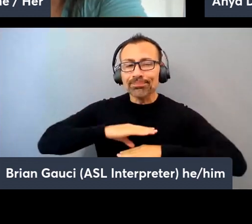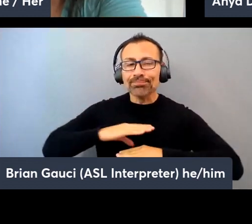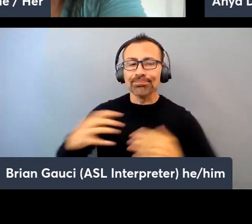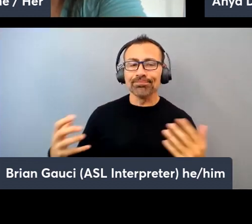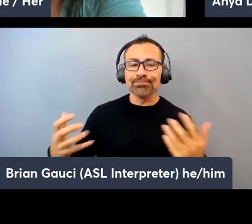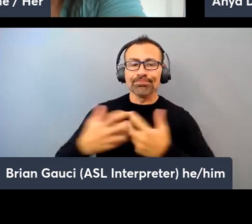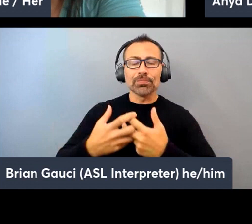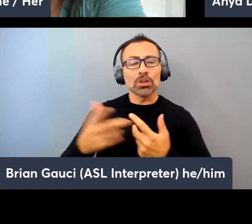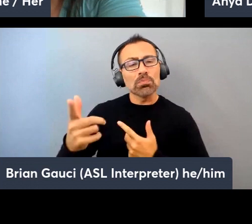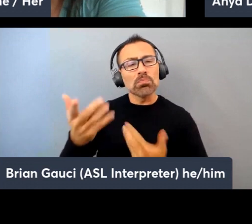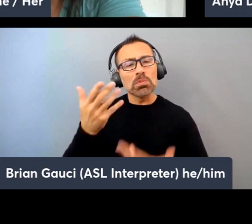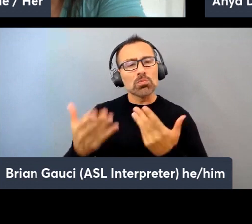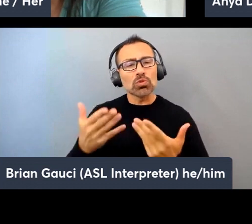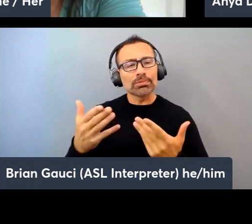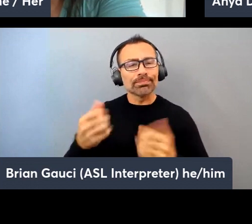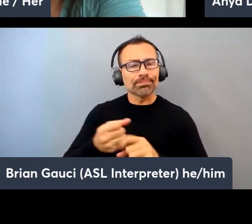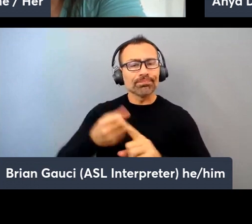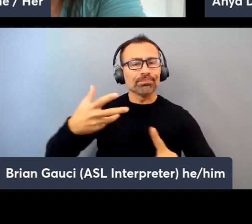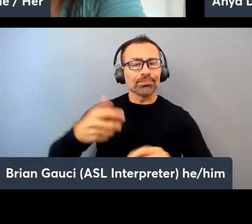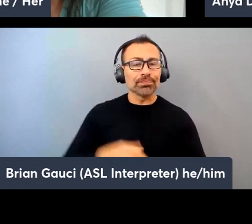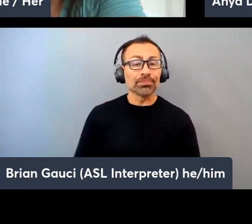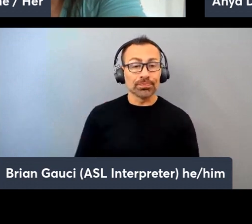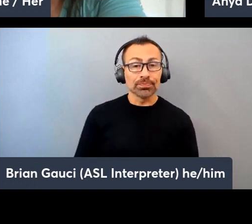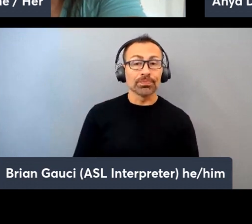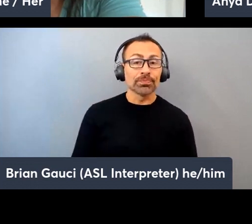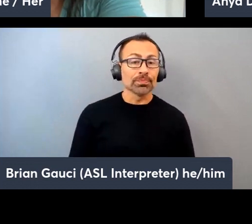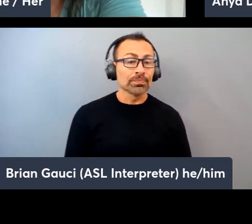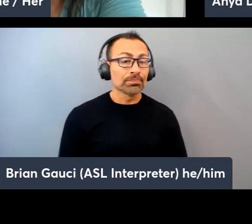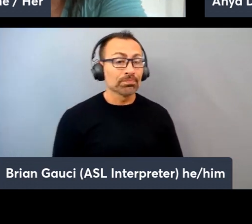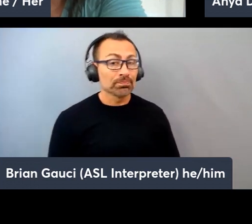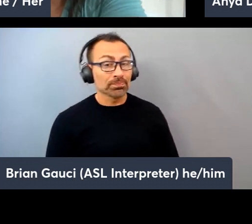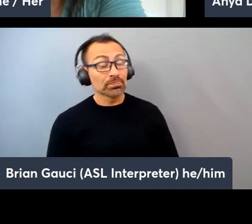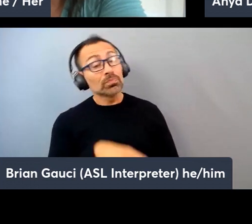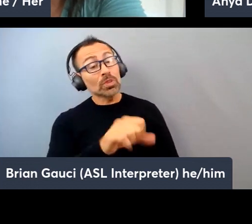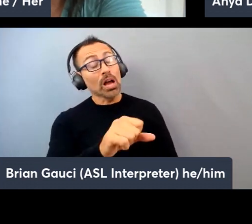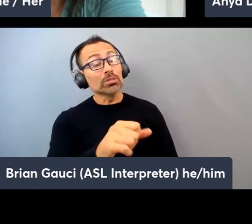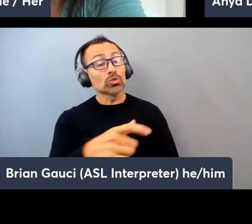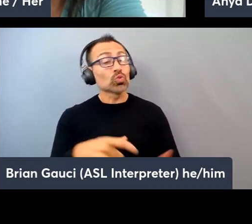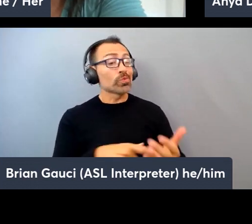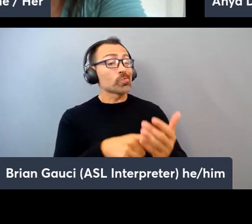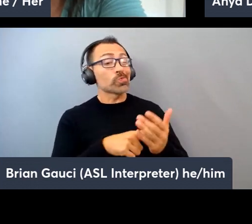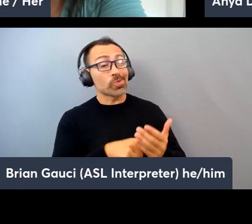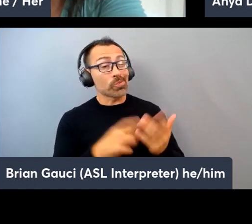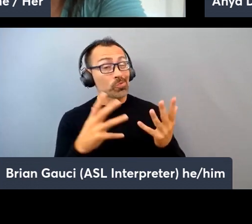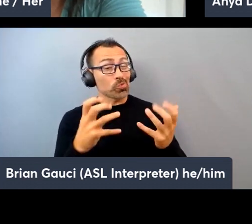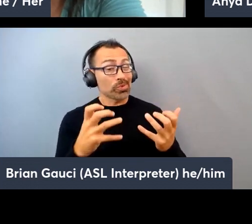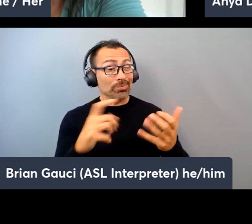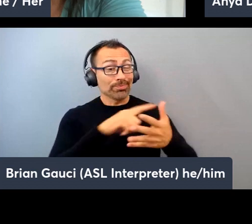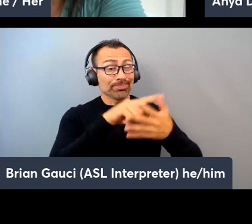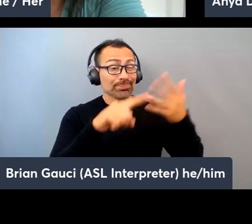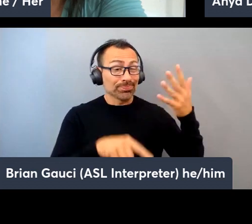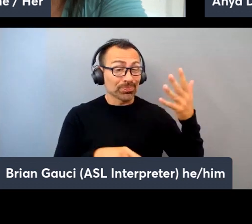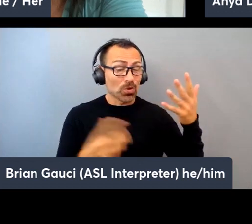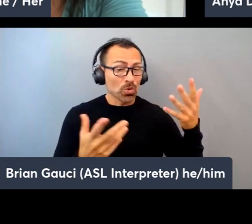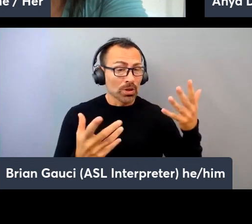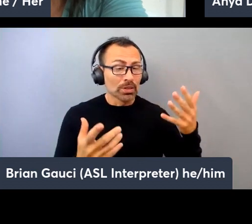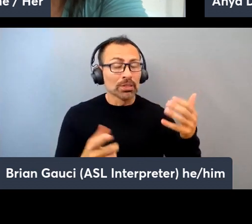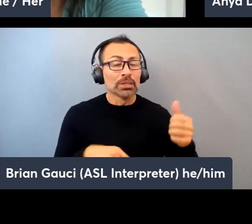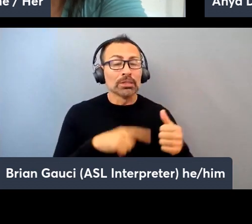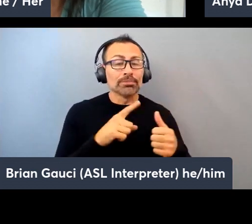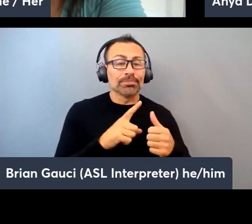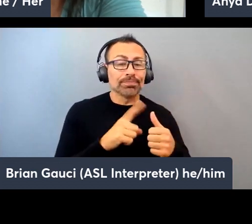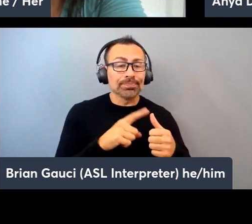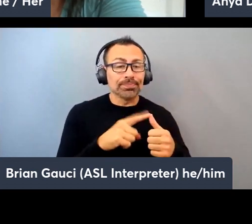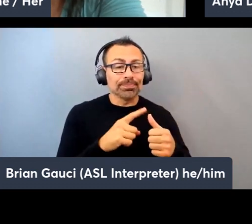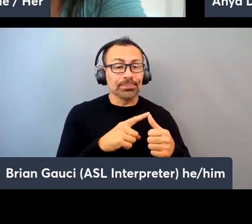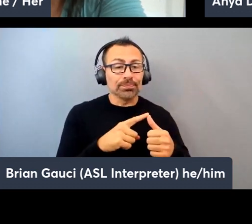StackSets. Certainly. So the requirements that we wanted to have or that we wanted to meet were that